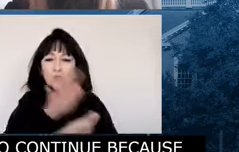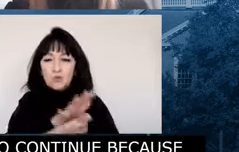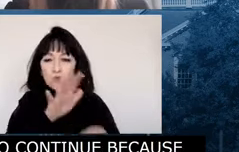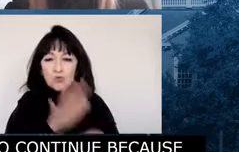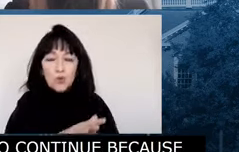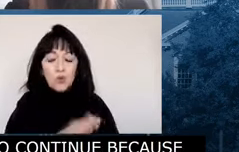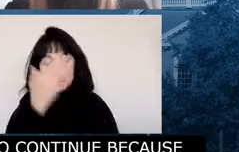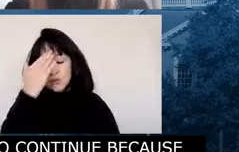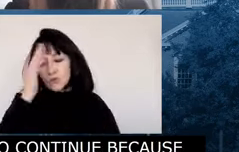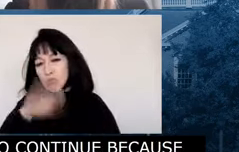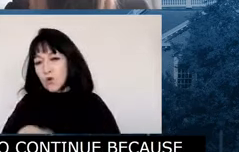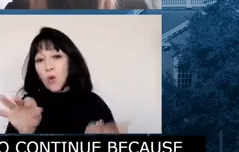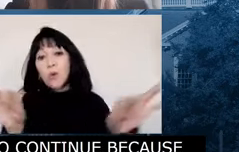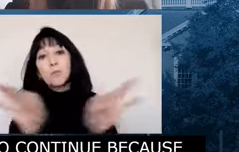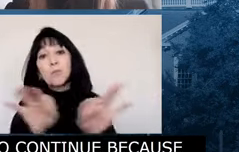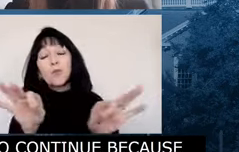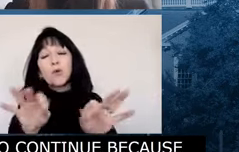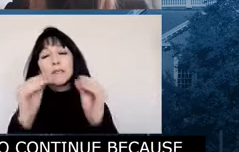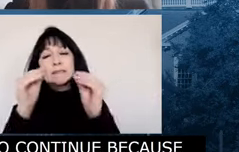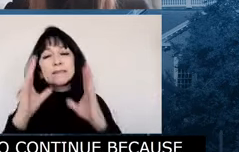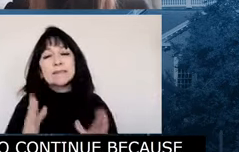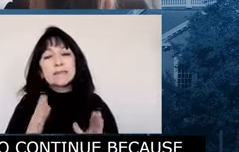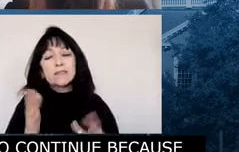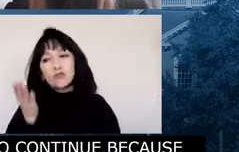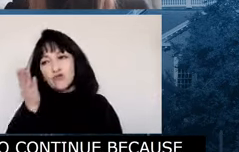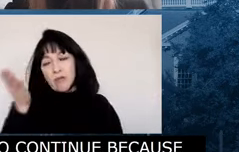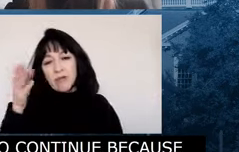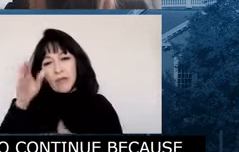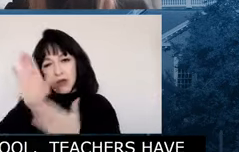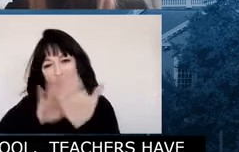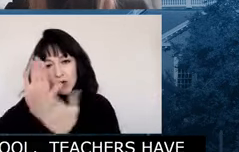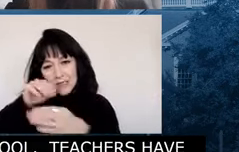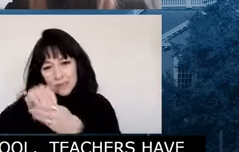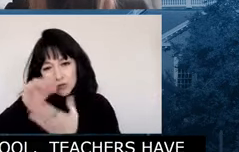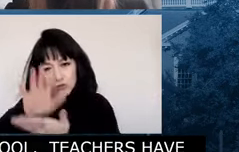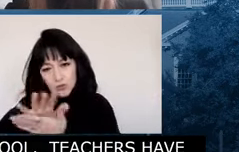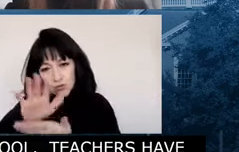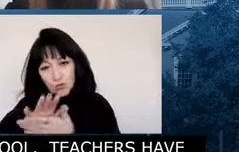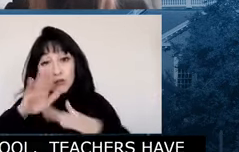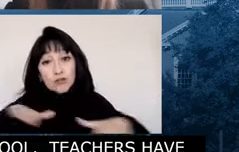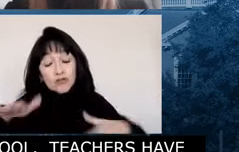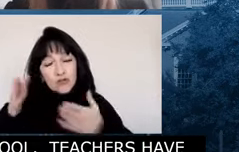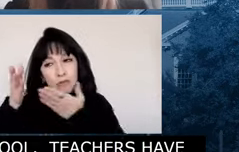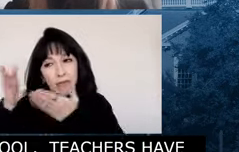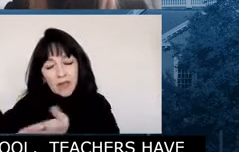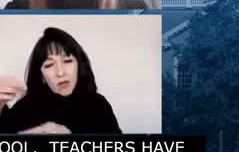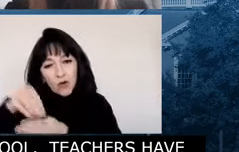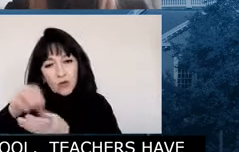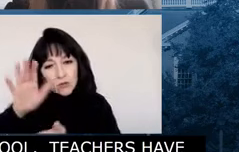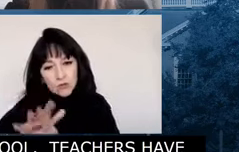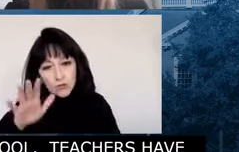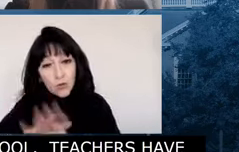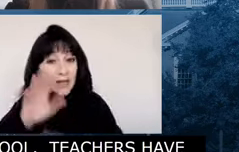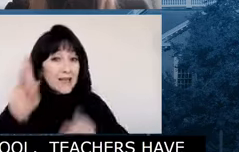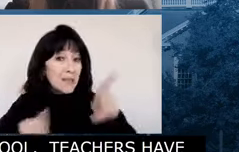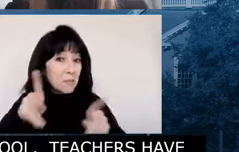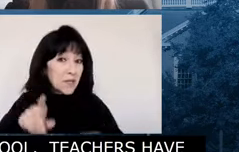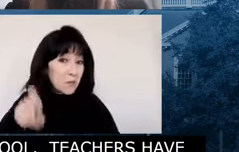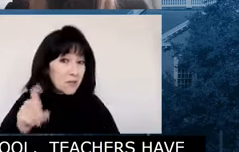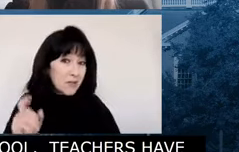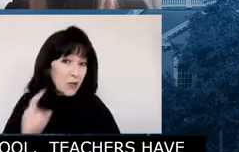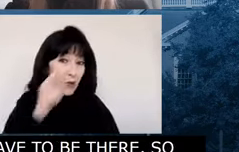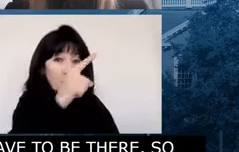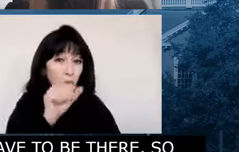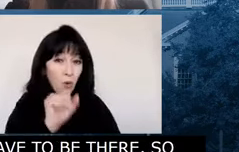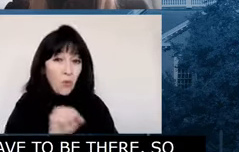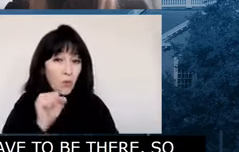have to be there so that people can go to work. So it's just such a incredibly important thing. But when you have so much